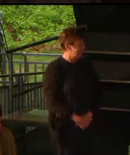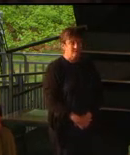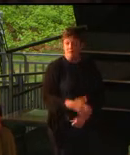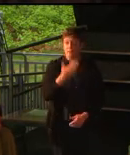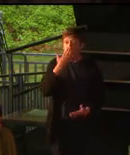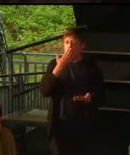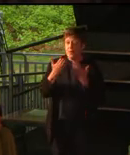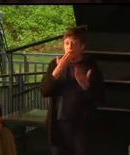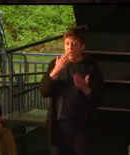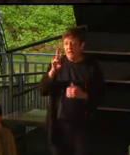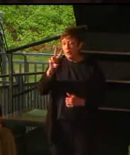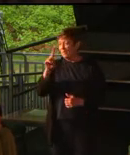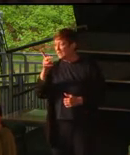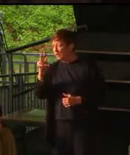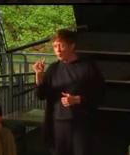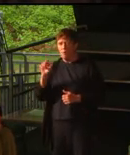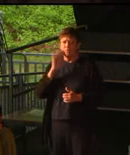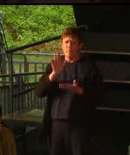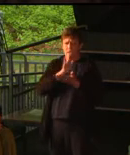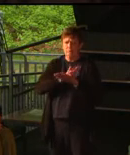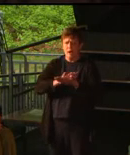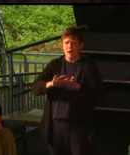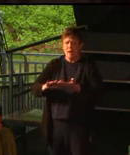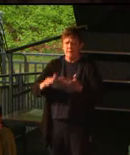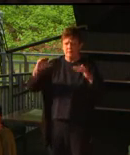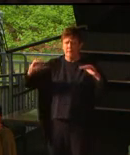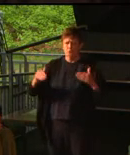Thank you, Victoria, for that kind introduction.